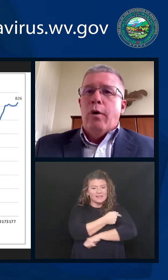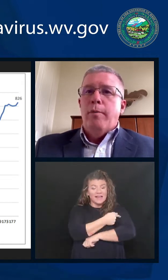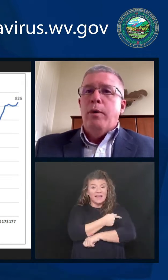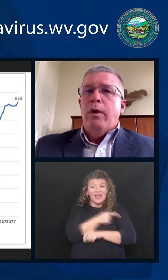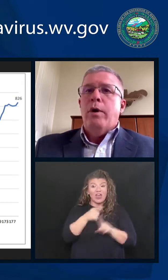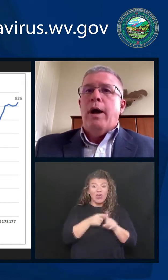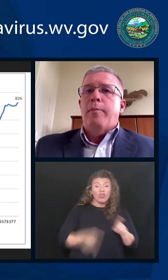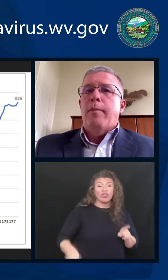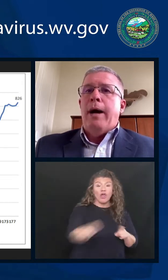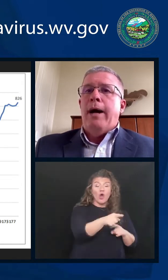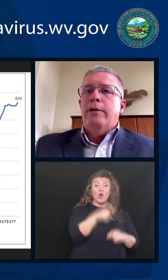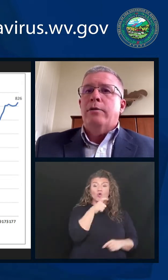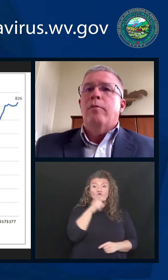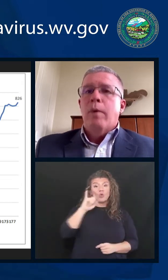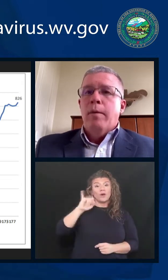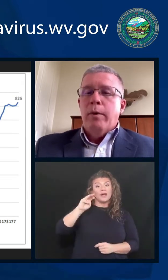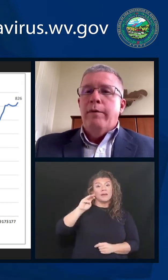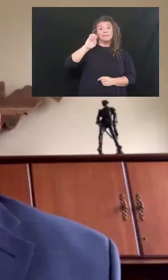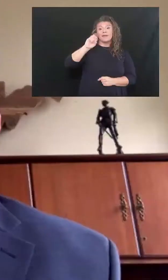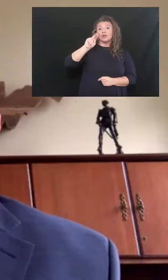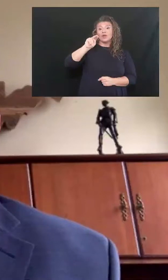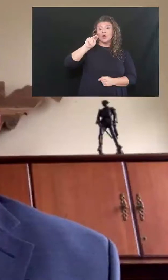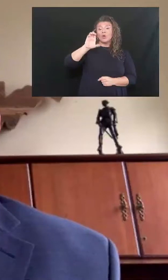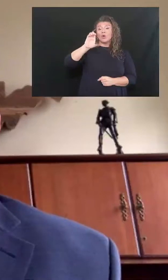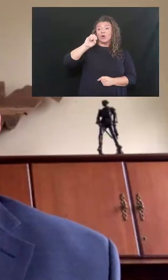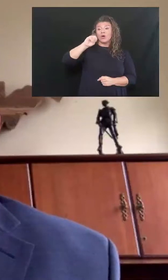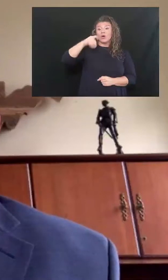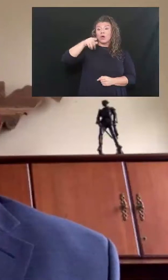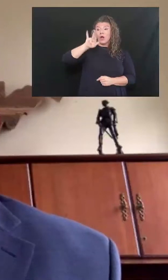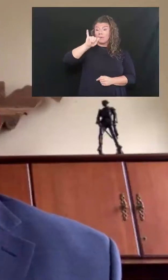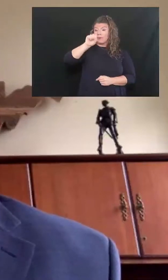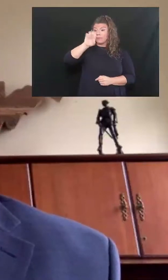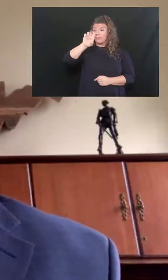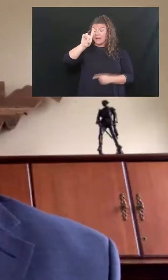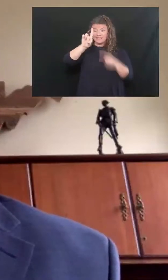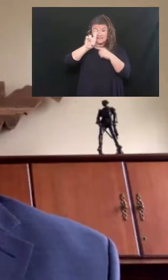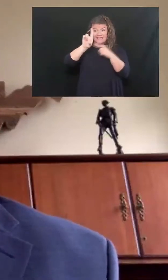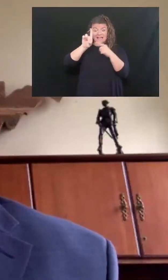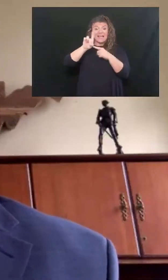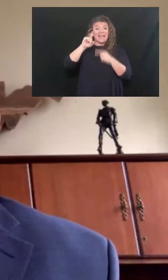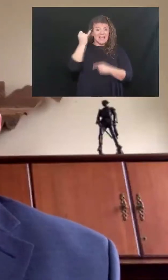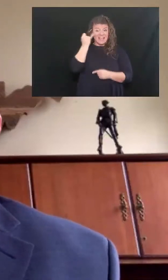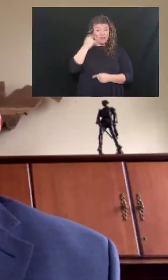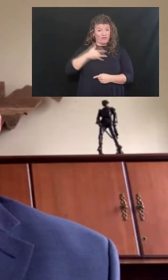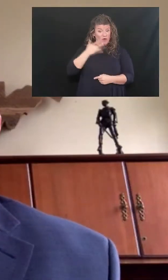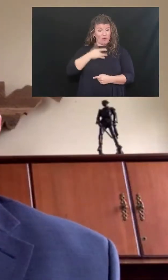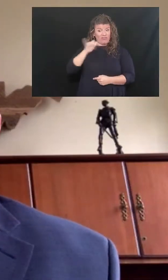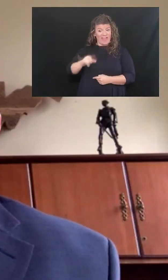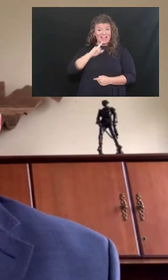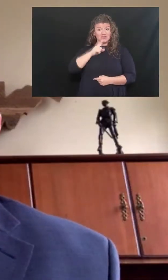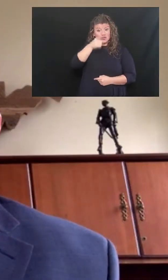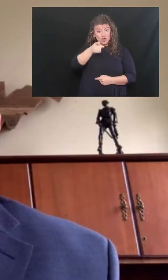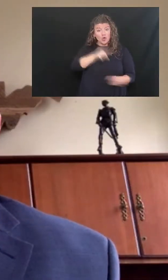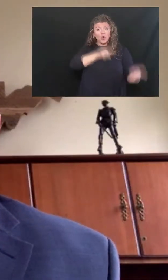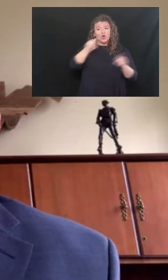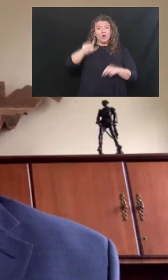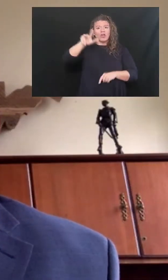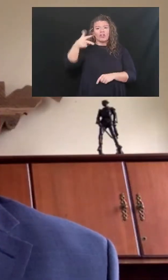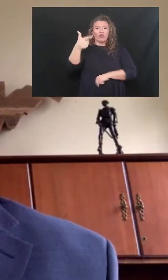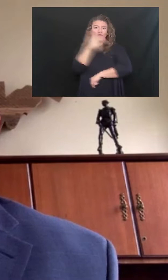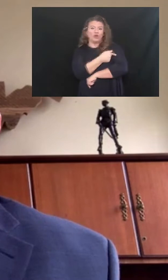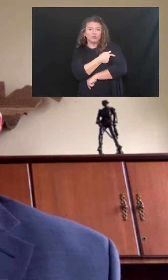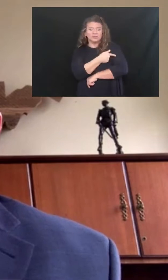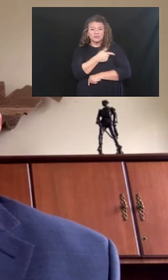Those who are immunocompromised, believe they are immunocompromised, need to get out and get that third dose, because we